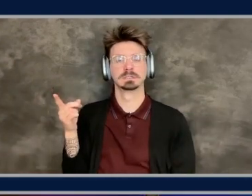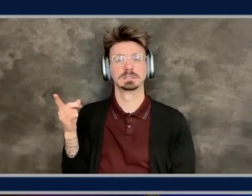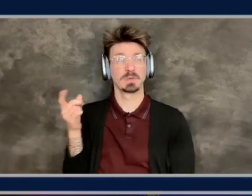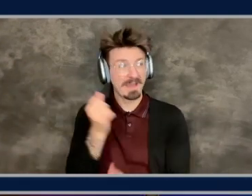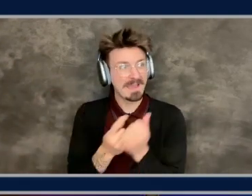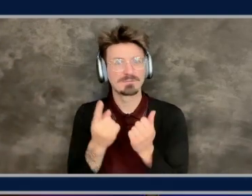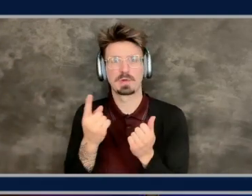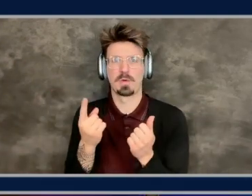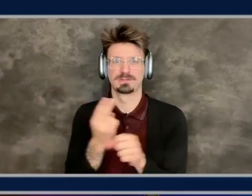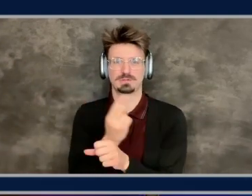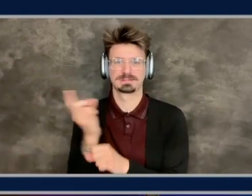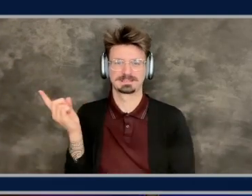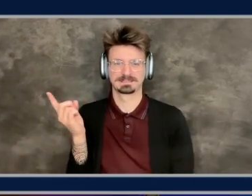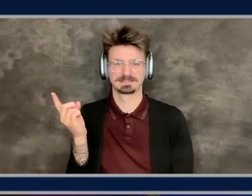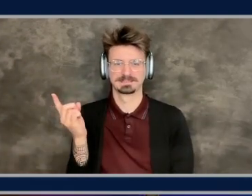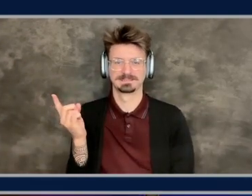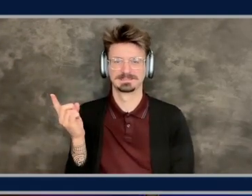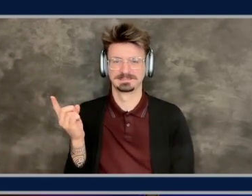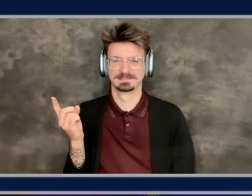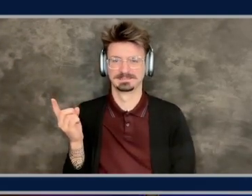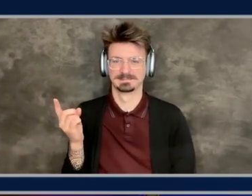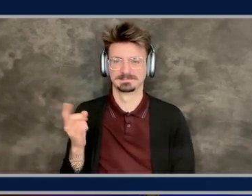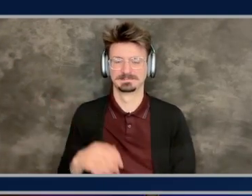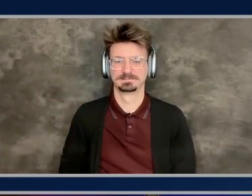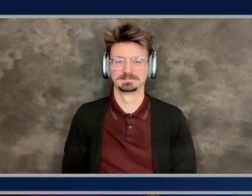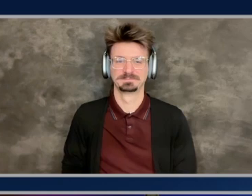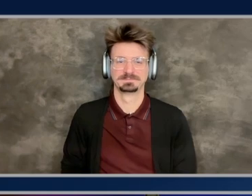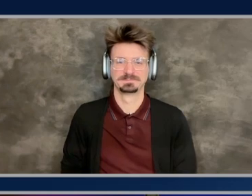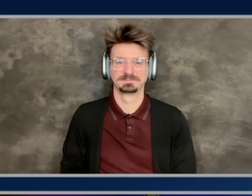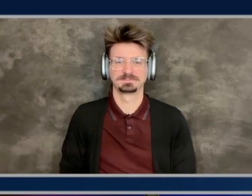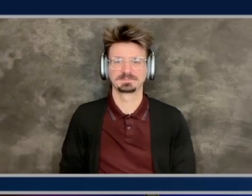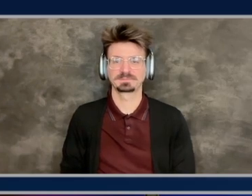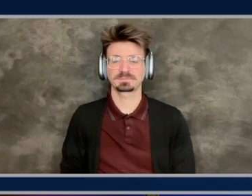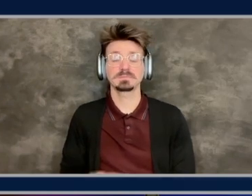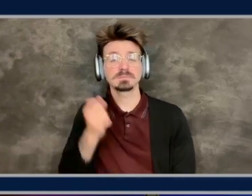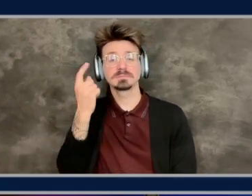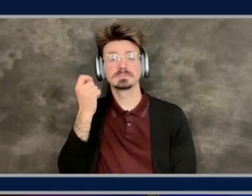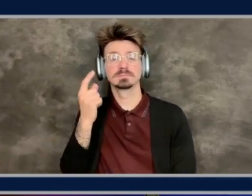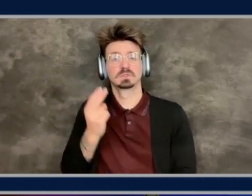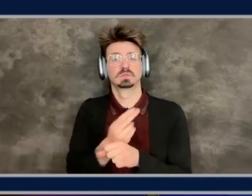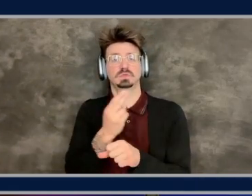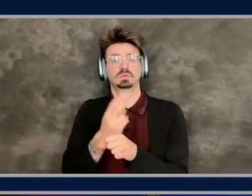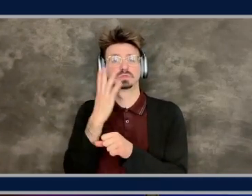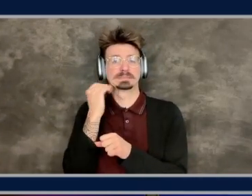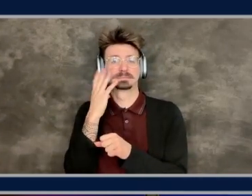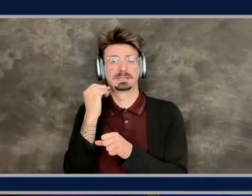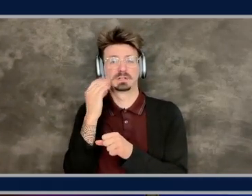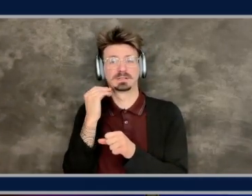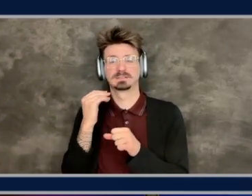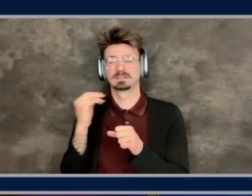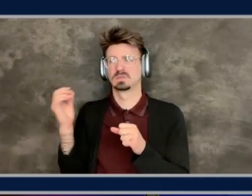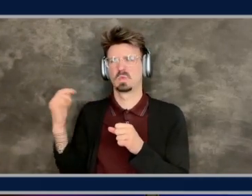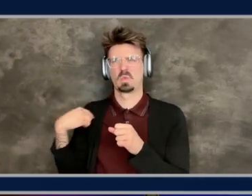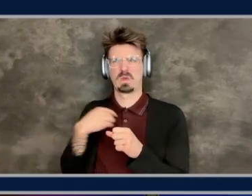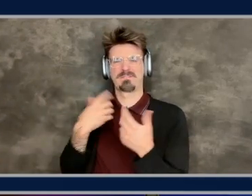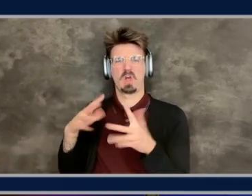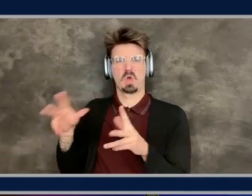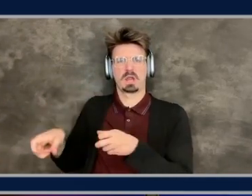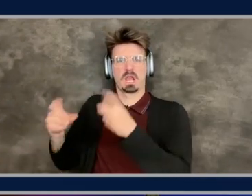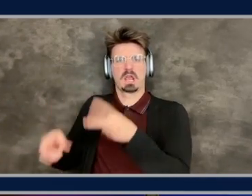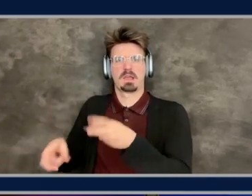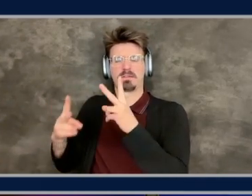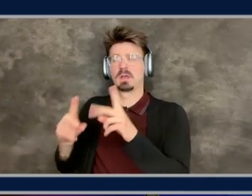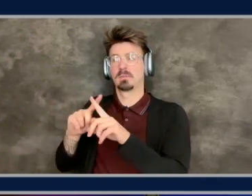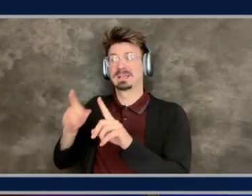And it's not. There's various access points that we kind of put this user experience enhancements into, but directly from Q is probably one of the easiest,